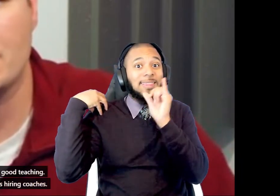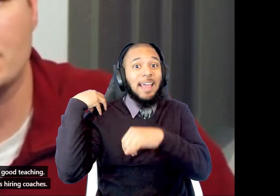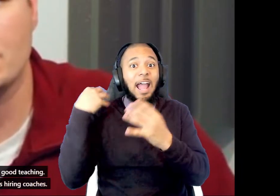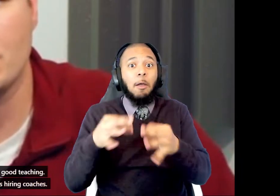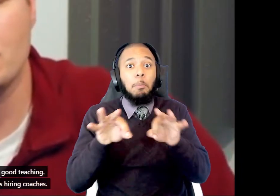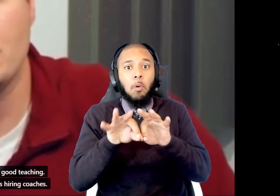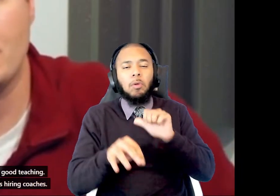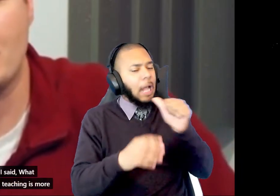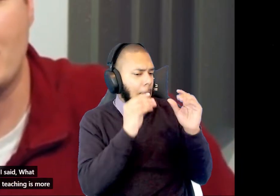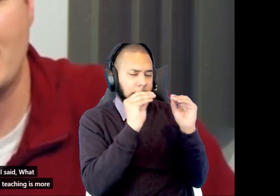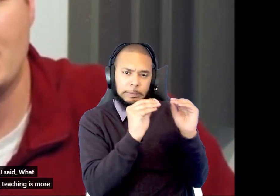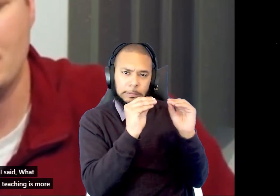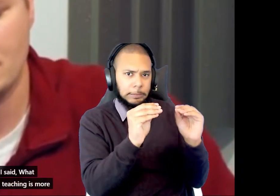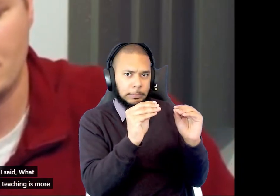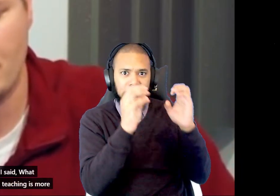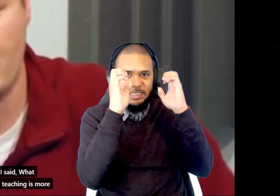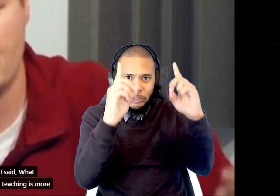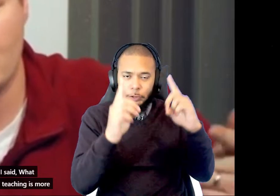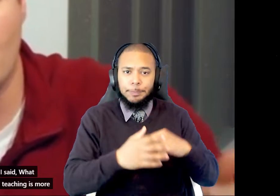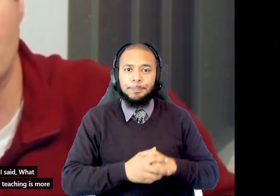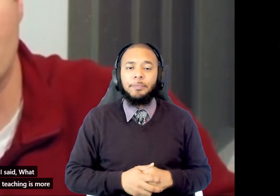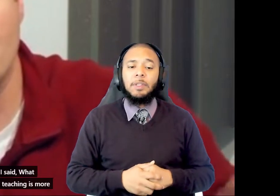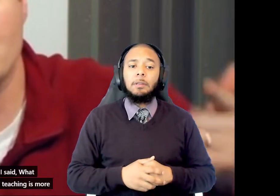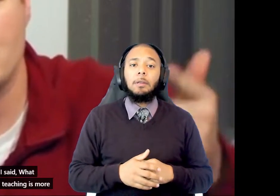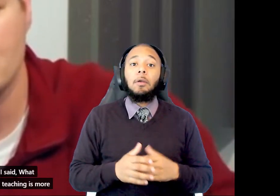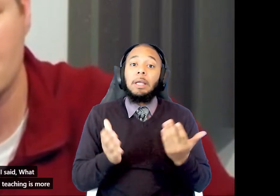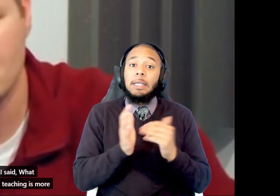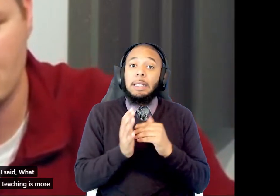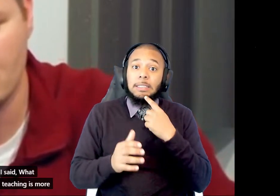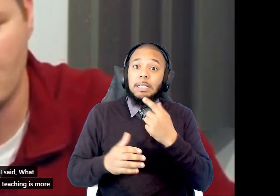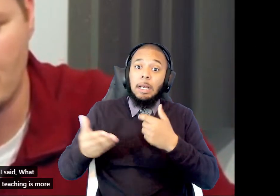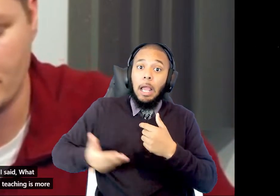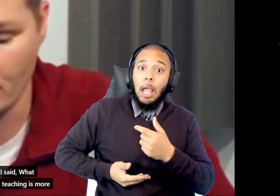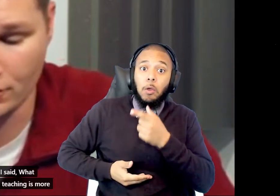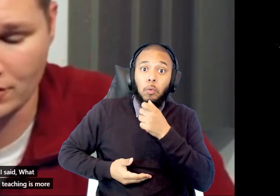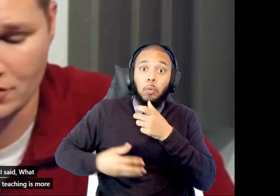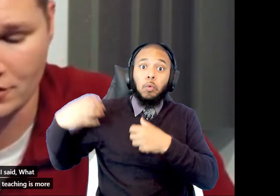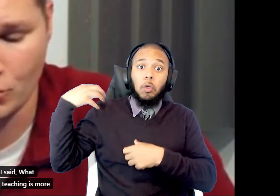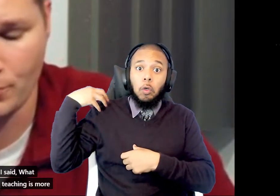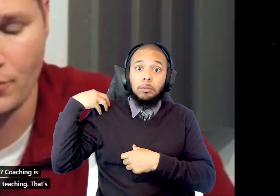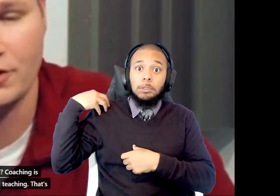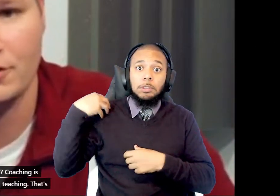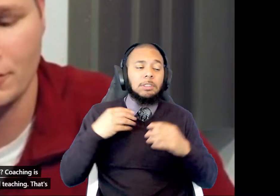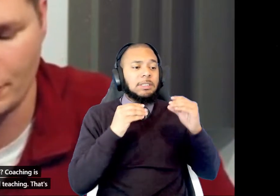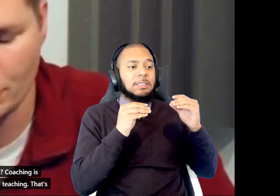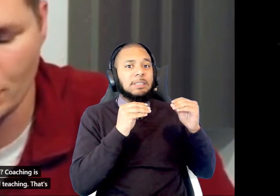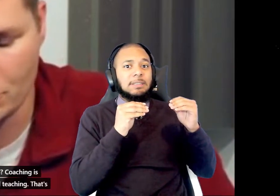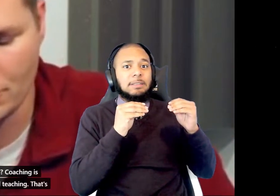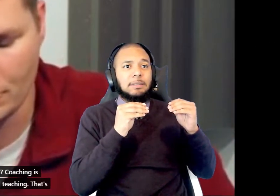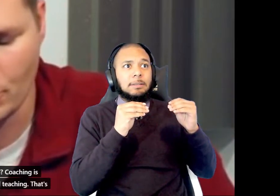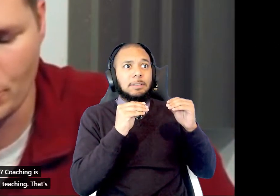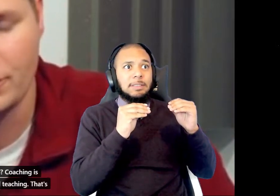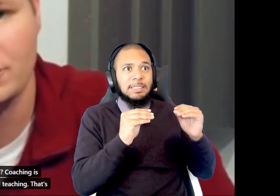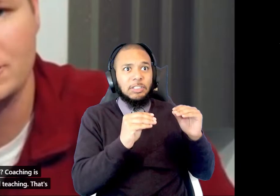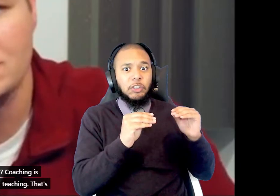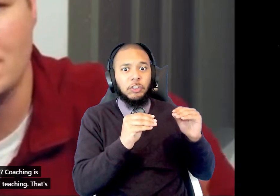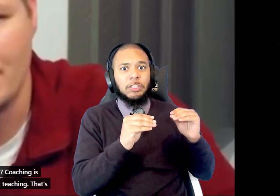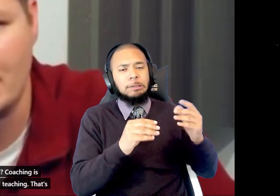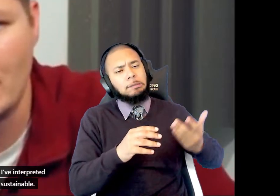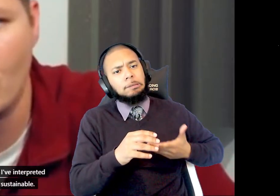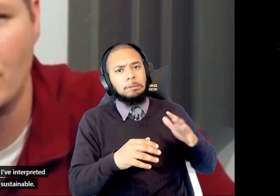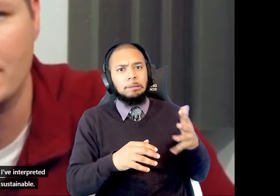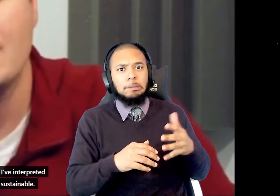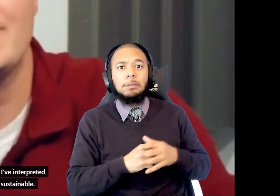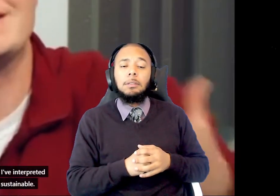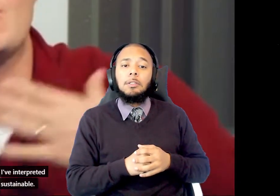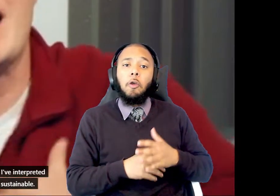schools hiring coaches. That's my data. Then I said, what is the message? That good teaching is more important than good coaching is more important than good teaching.